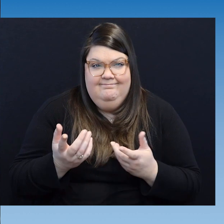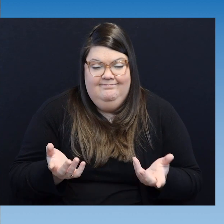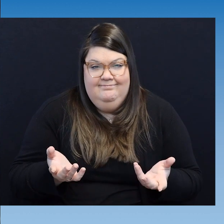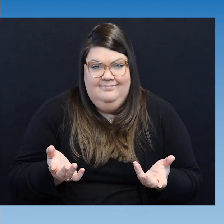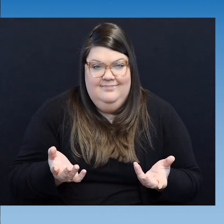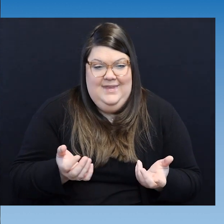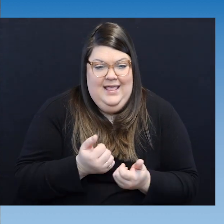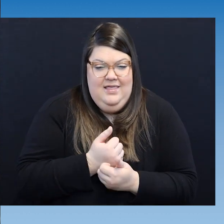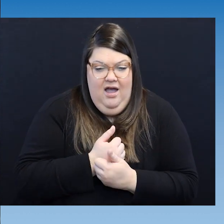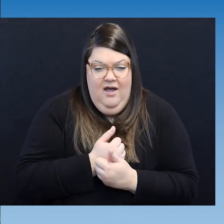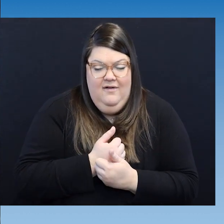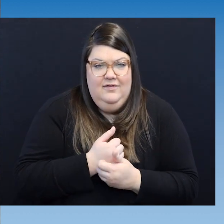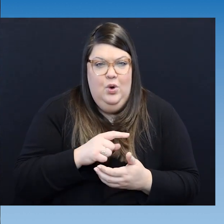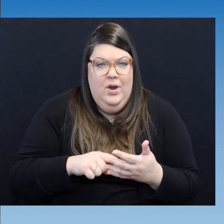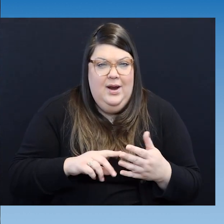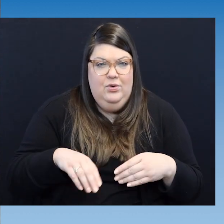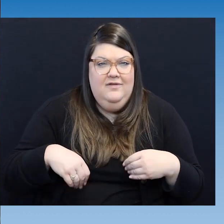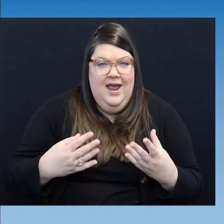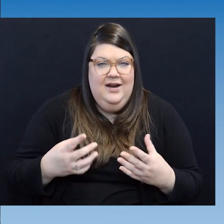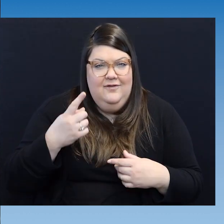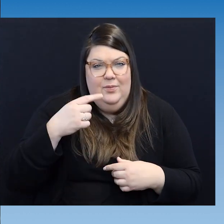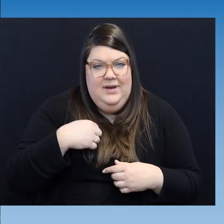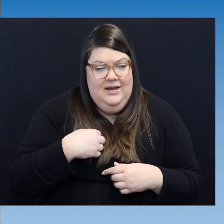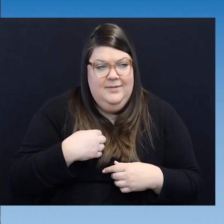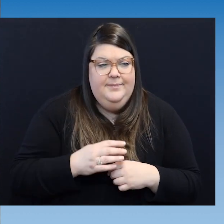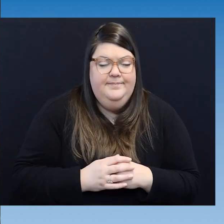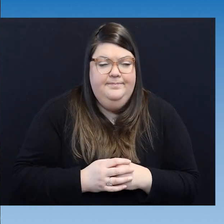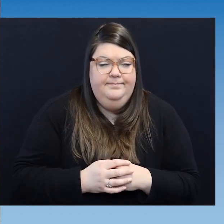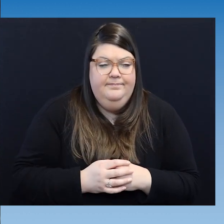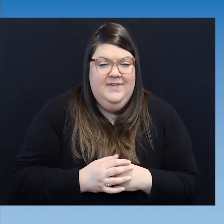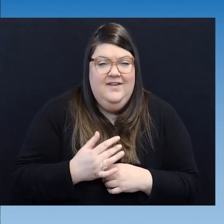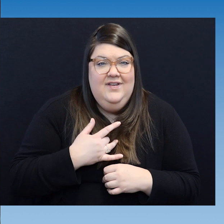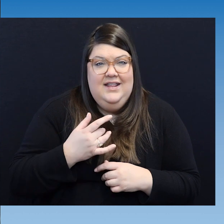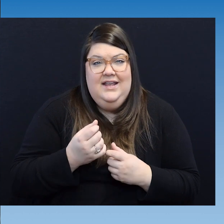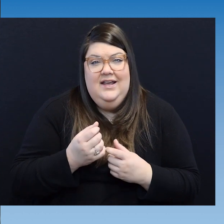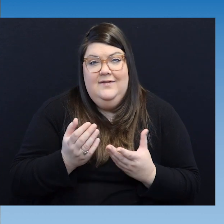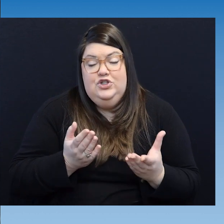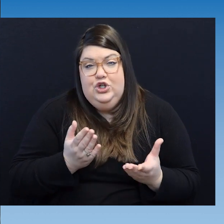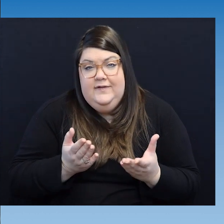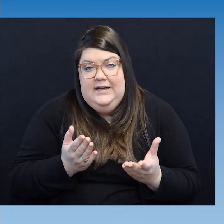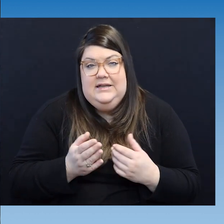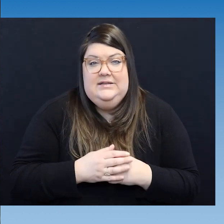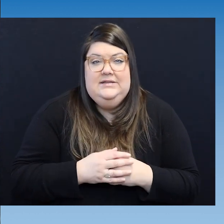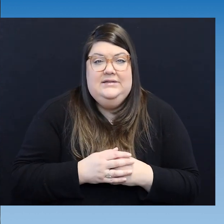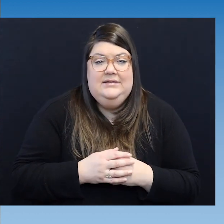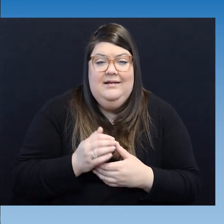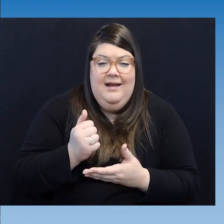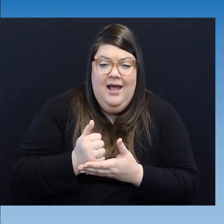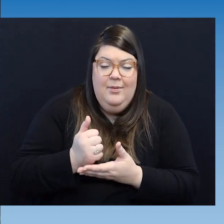I loved what it provided for me, a feeling of service and a feeling of helping